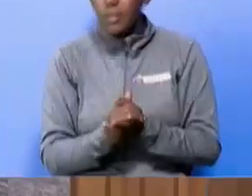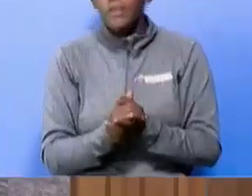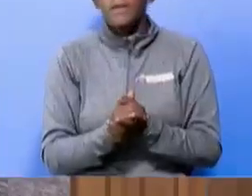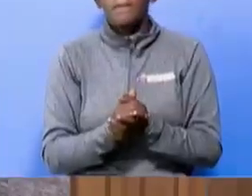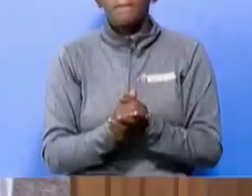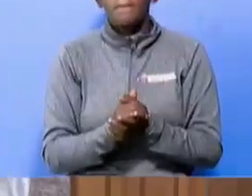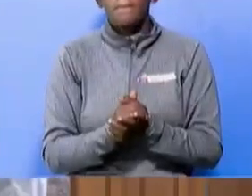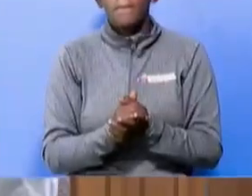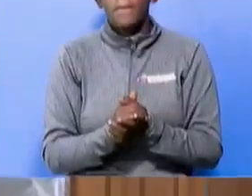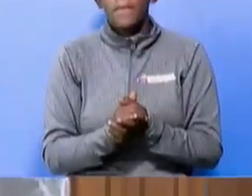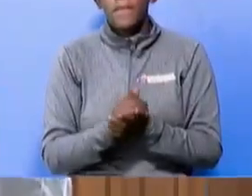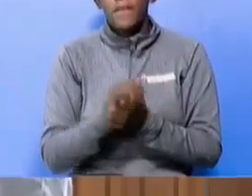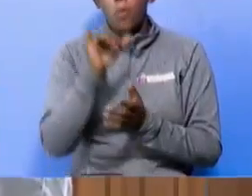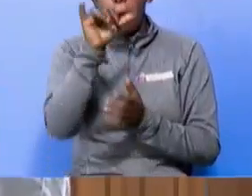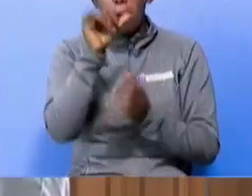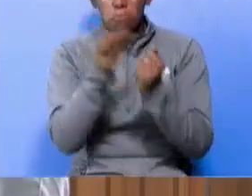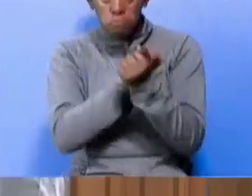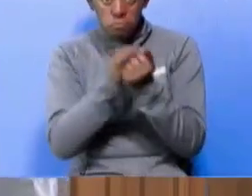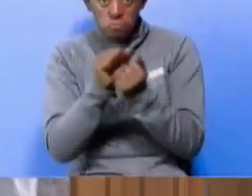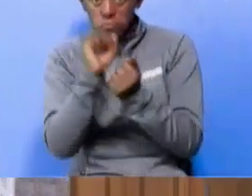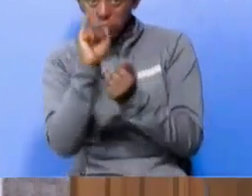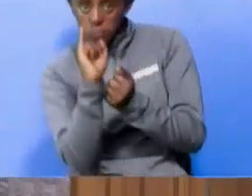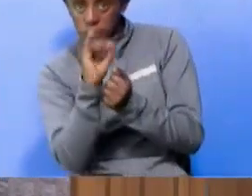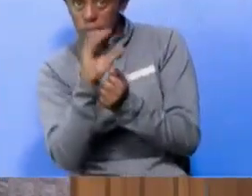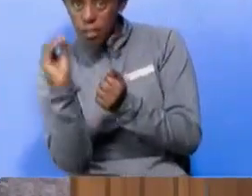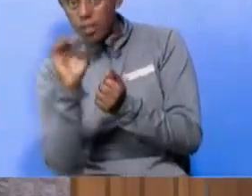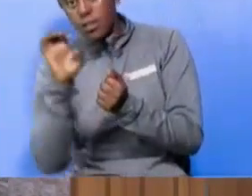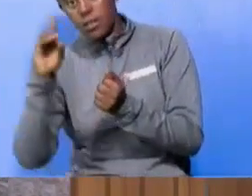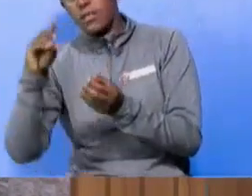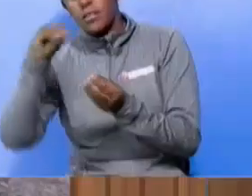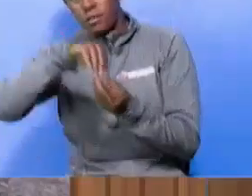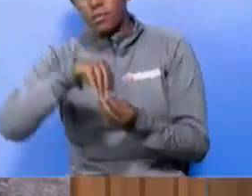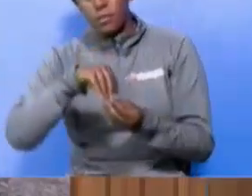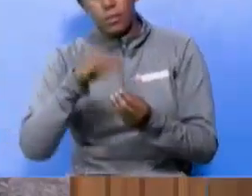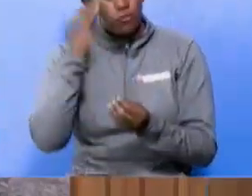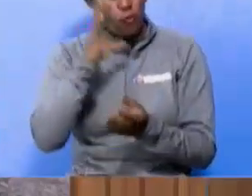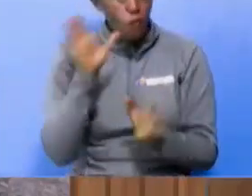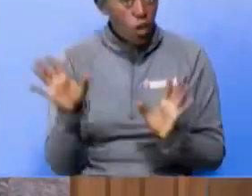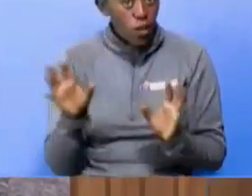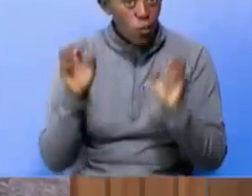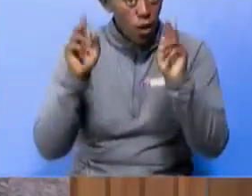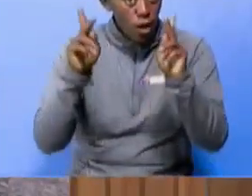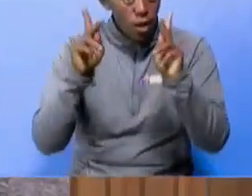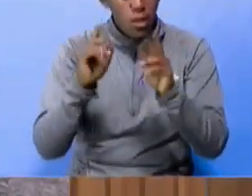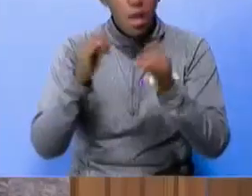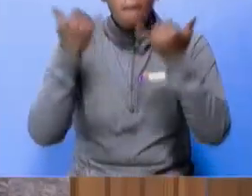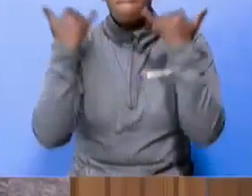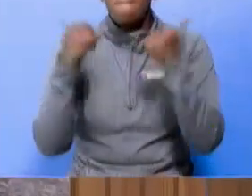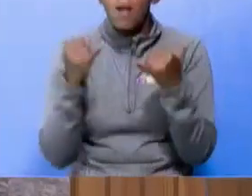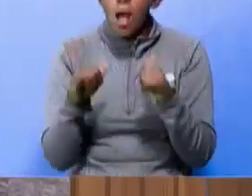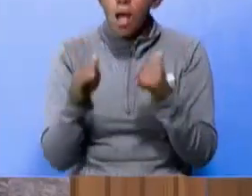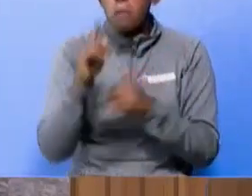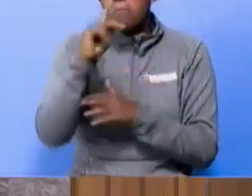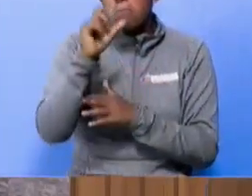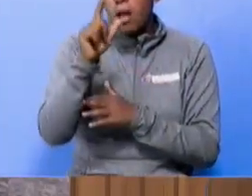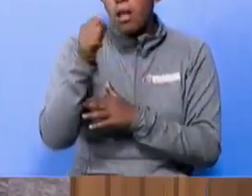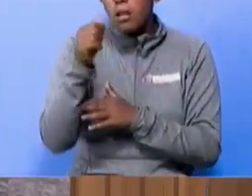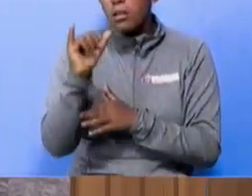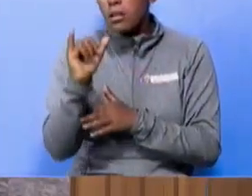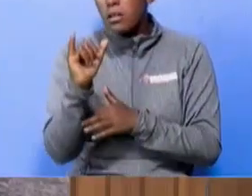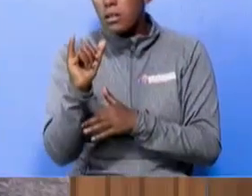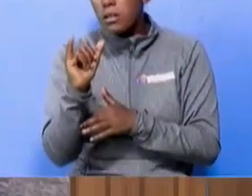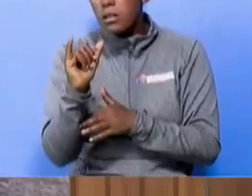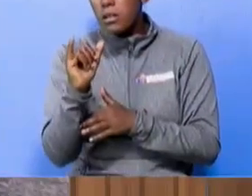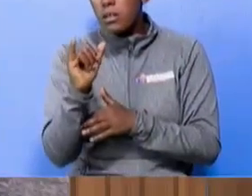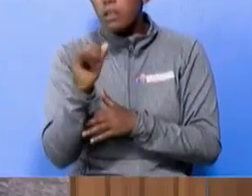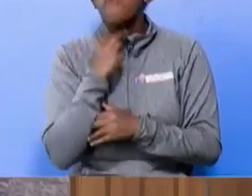Y turns to I and you add that is ed. Don't forget. So in the case of play, look now, play, there